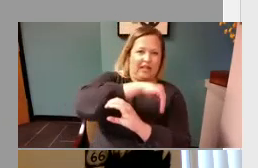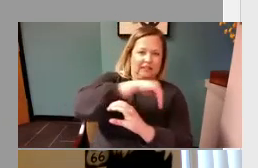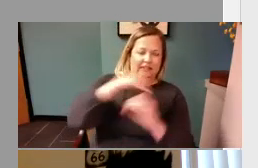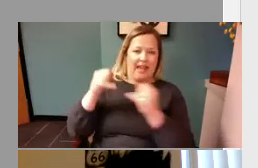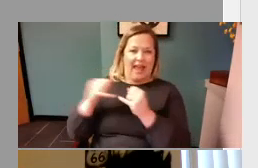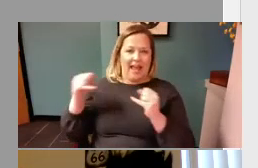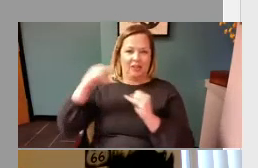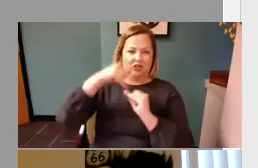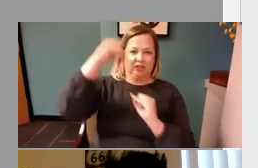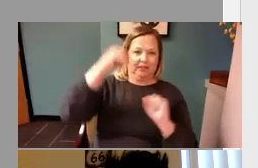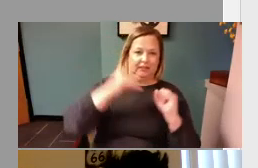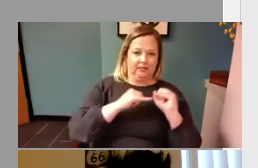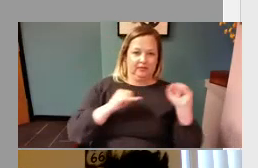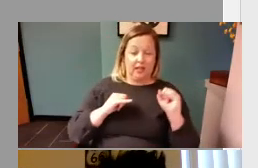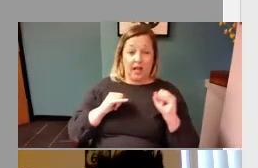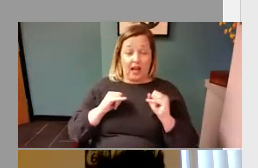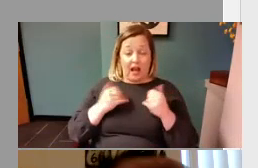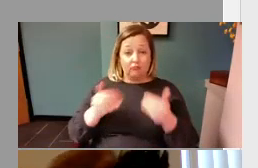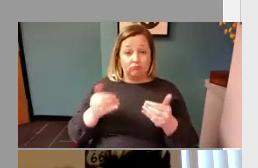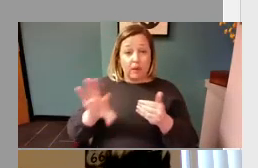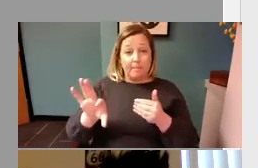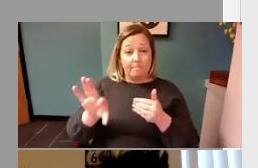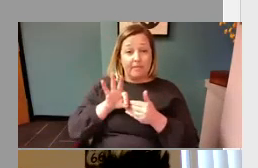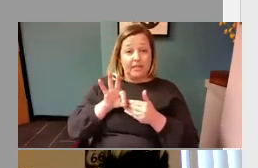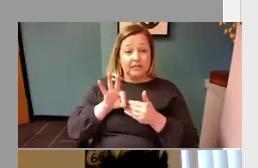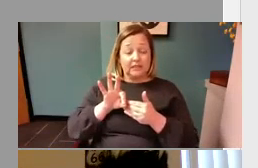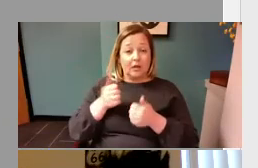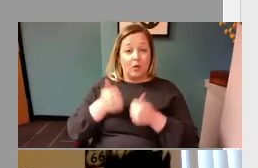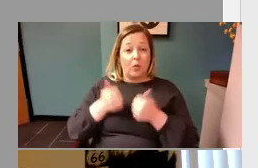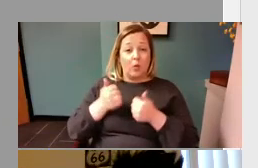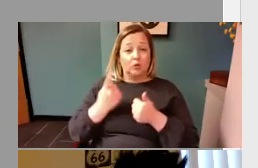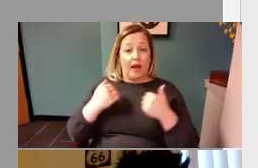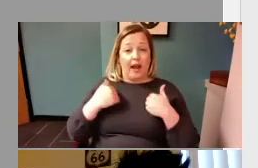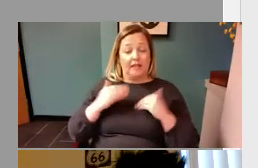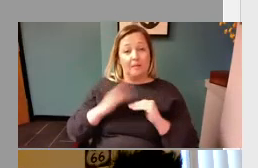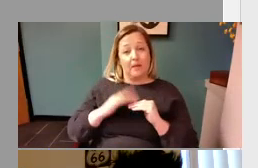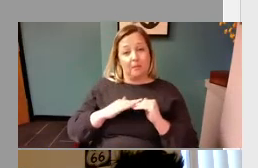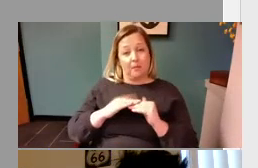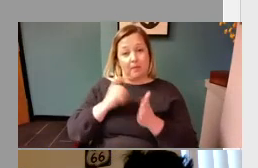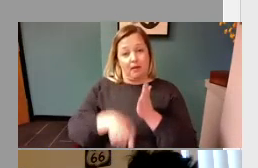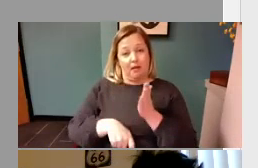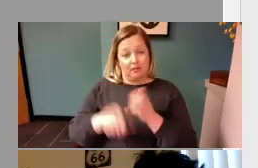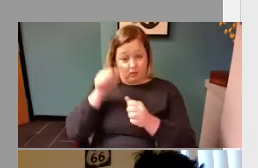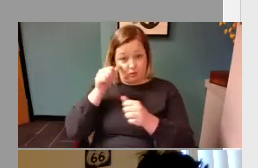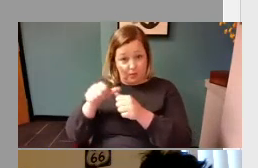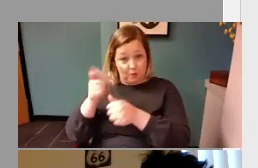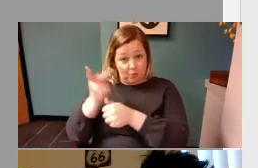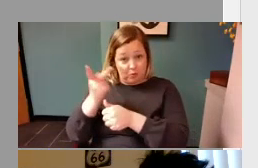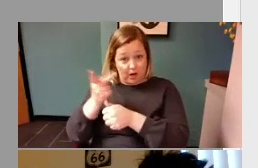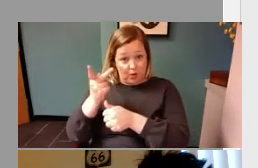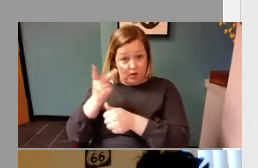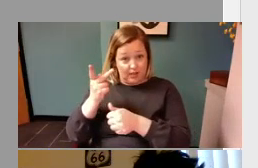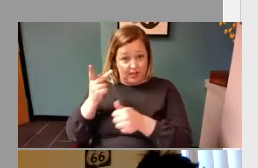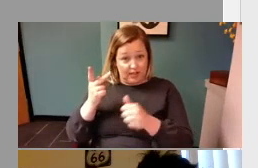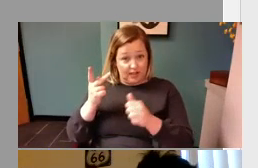queue, it picks the edge that has the minimum cost connected to that particular vertex, picks that edge, and then now it